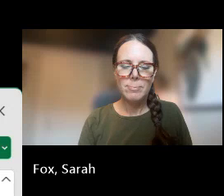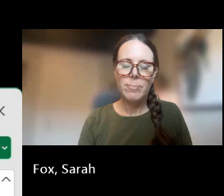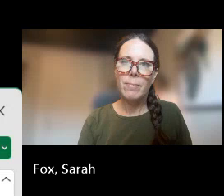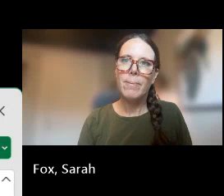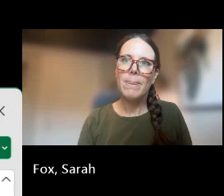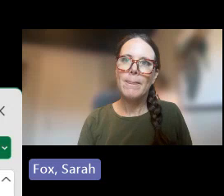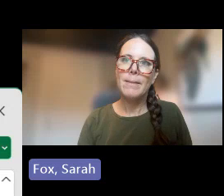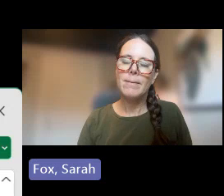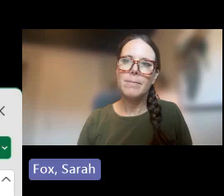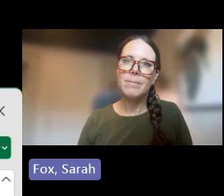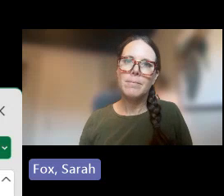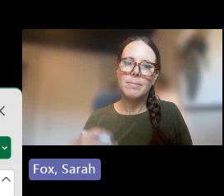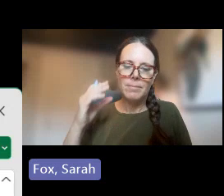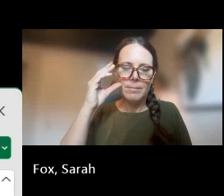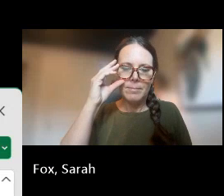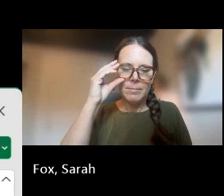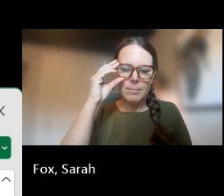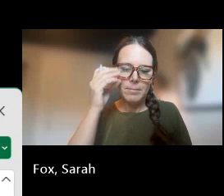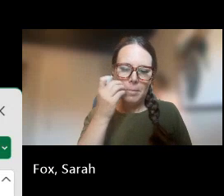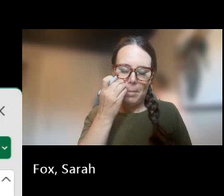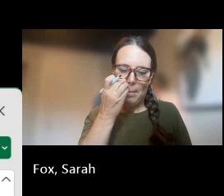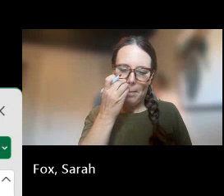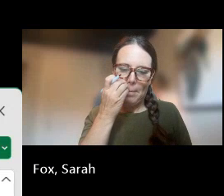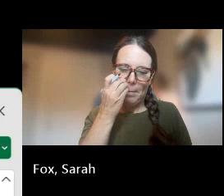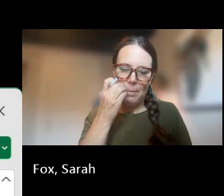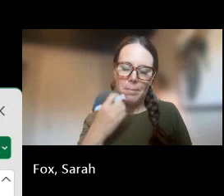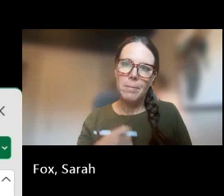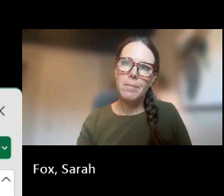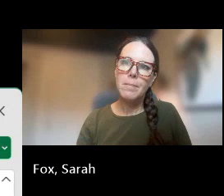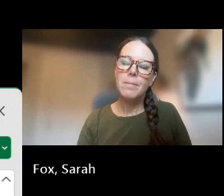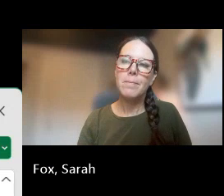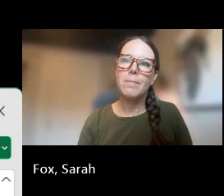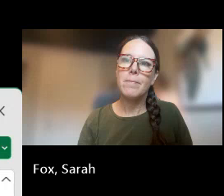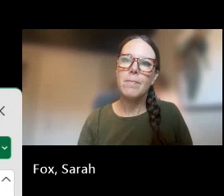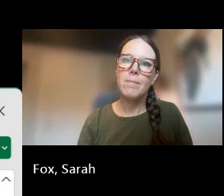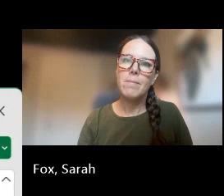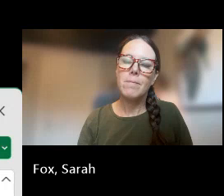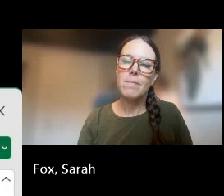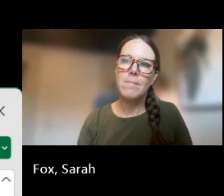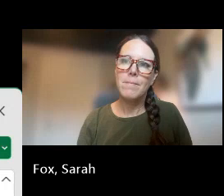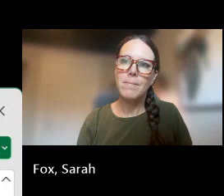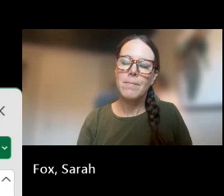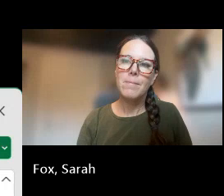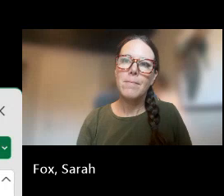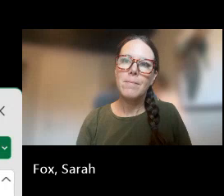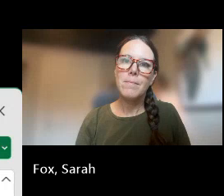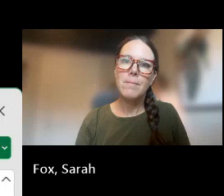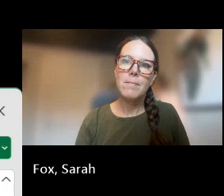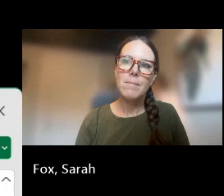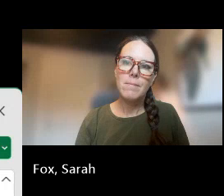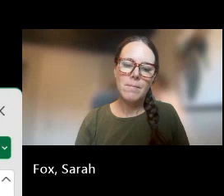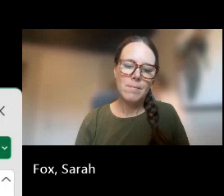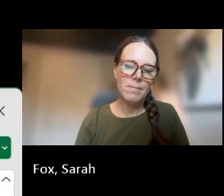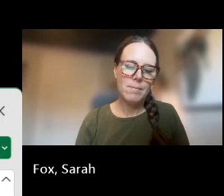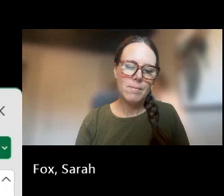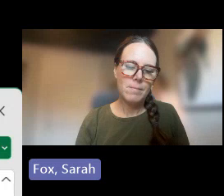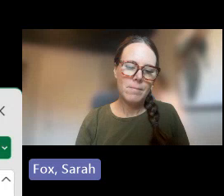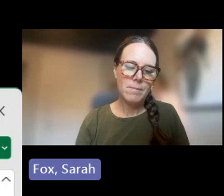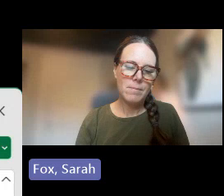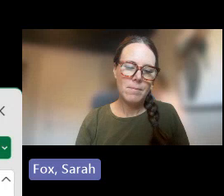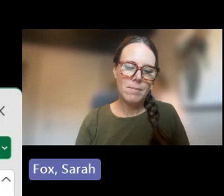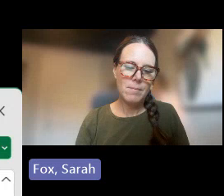ask for the amount of money based on what their total event cost was just astronomical